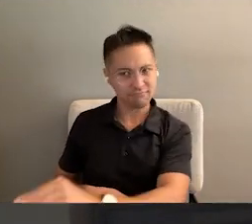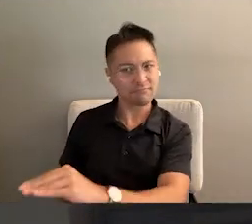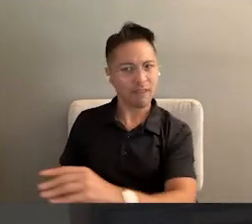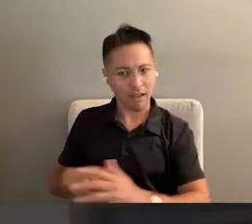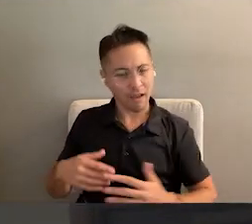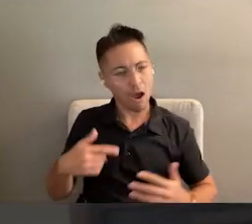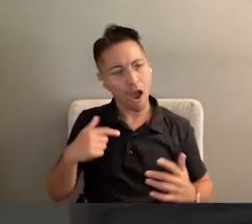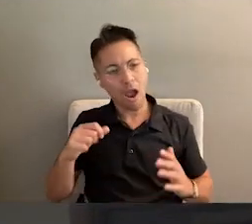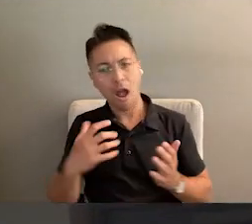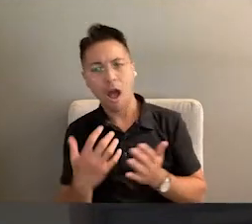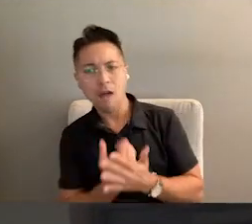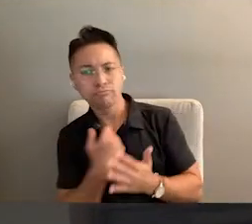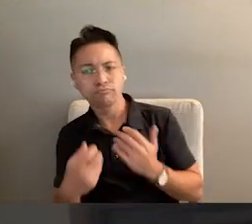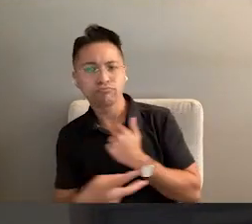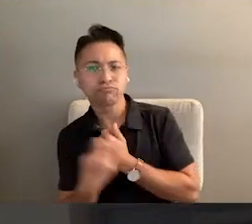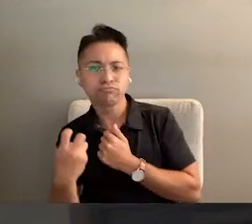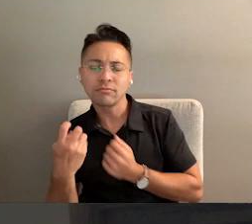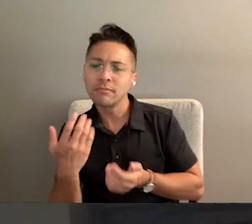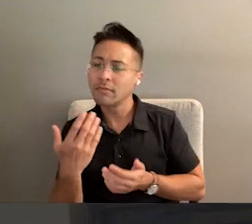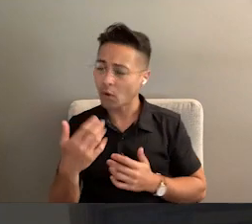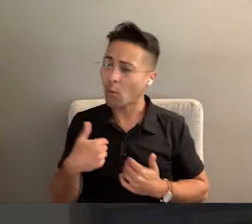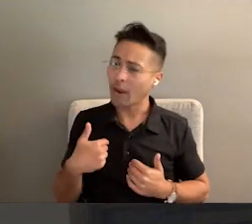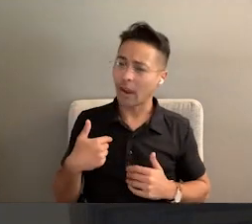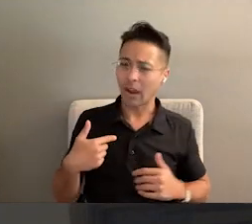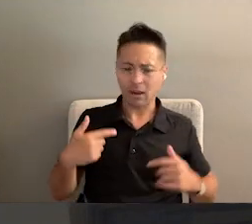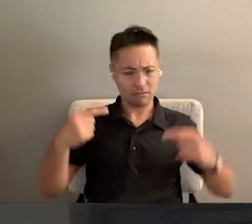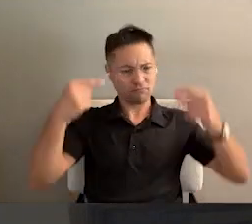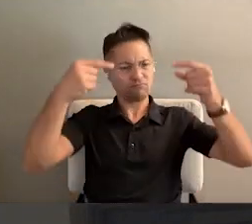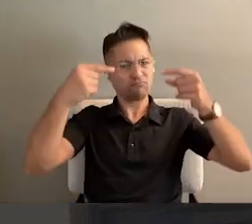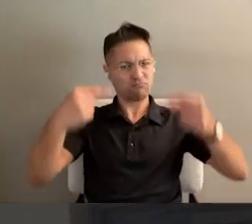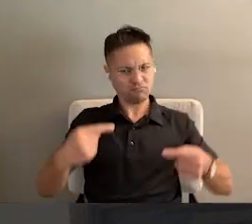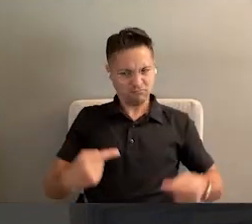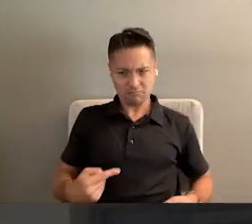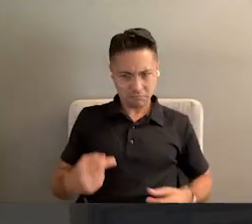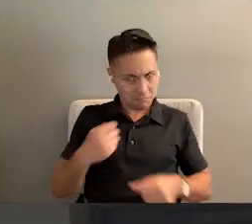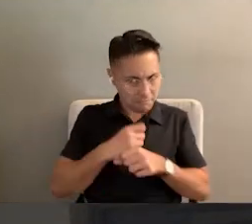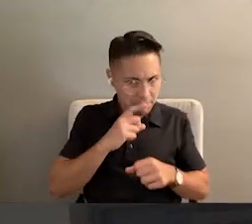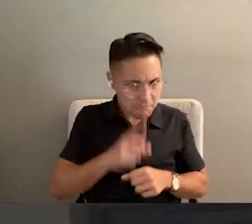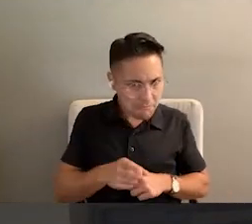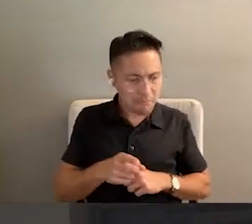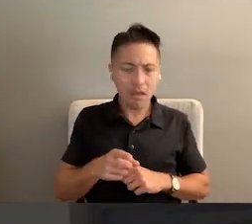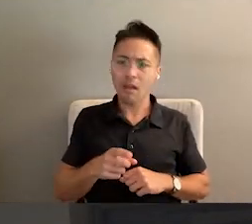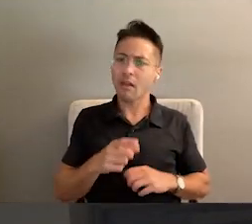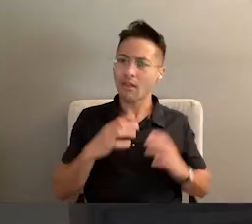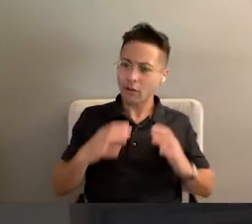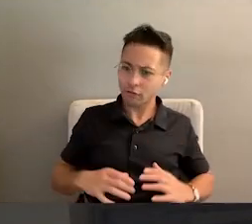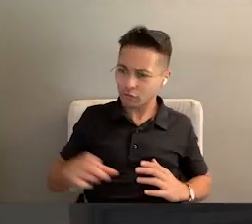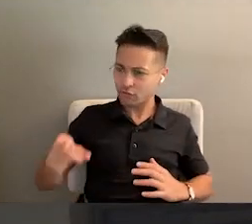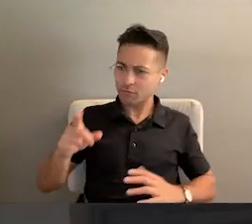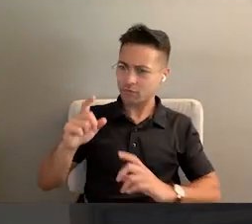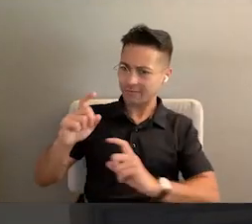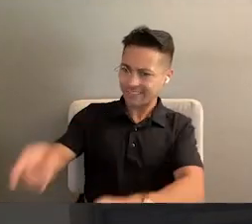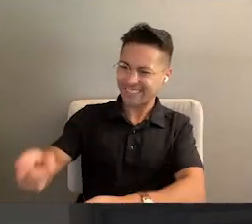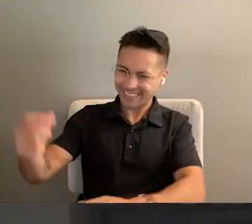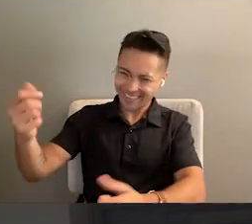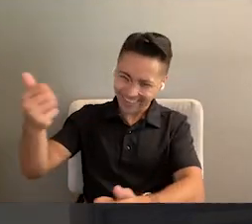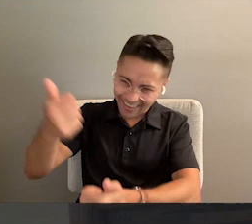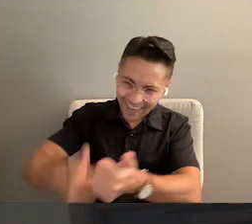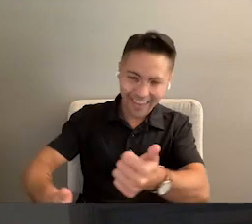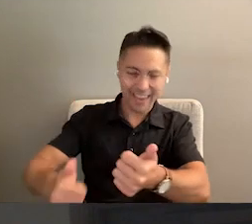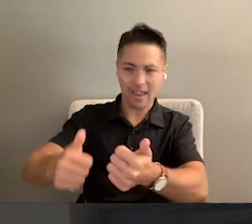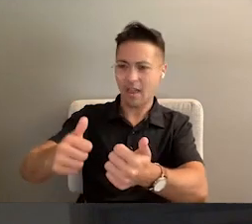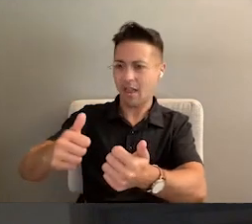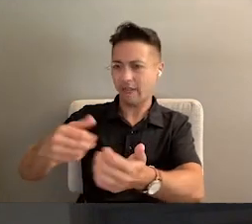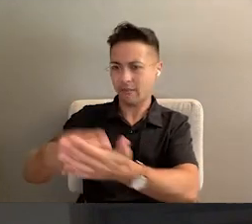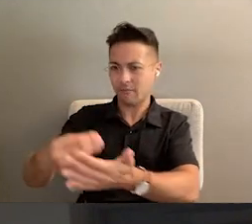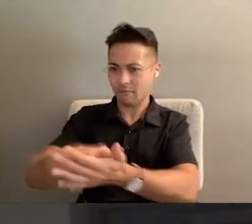looking at this account. I can take some of this, right? So we keep a check and balance system because we want to make